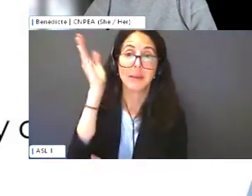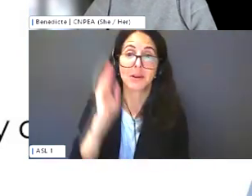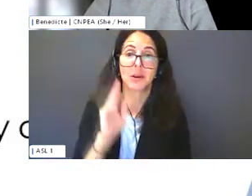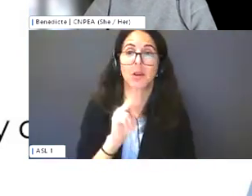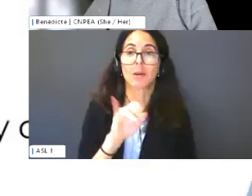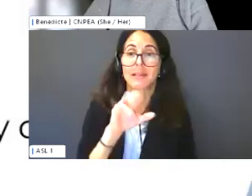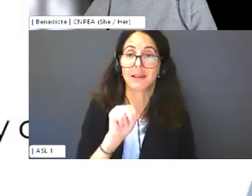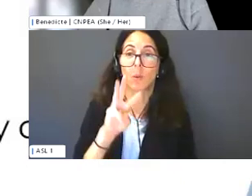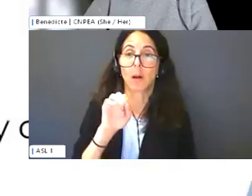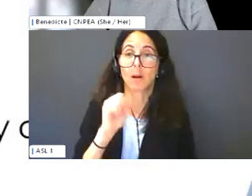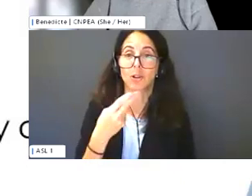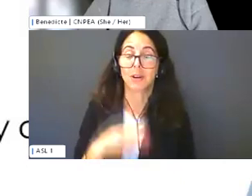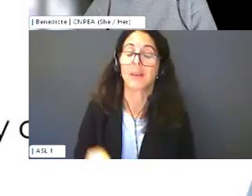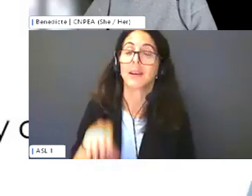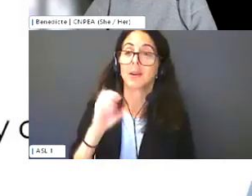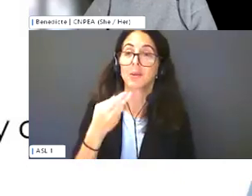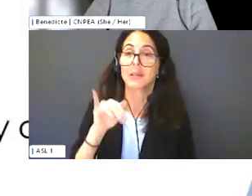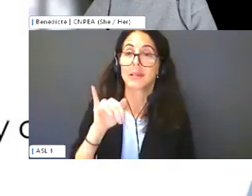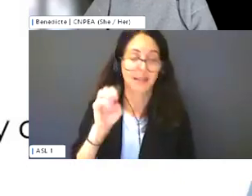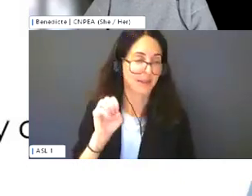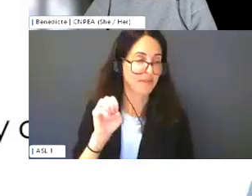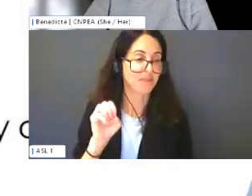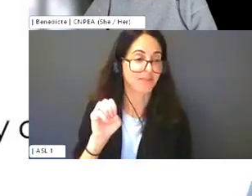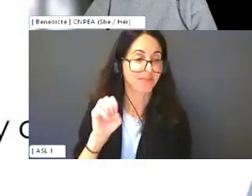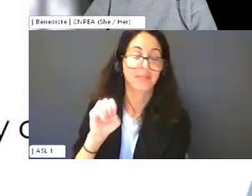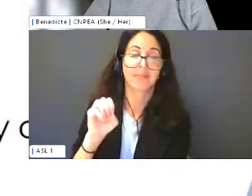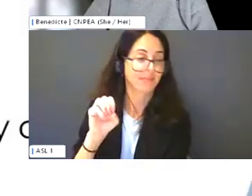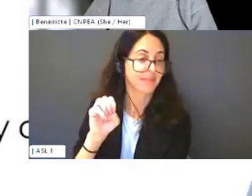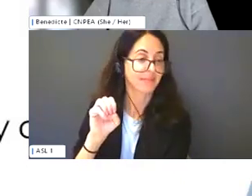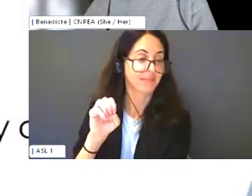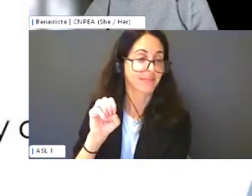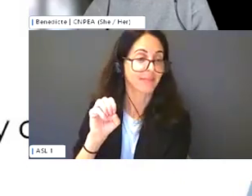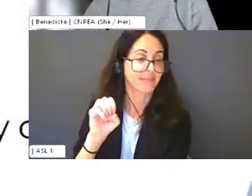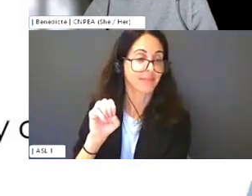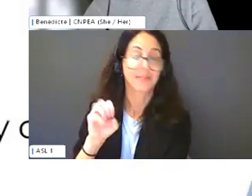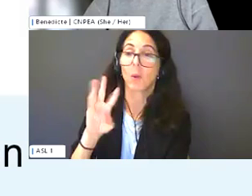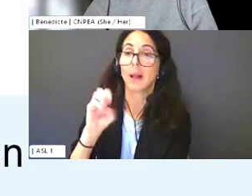and Kirsten Rogers, joining us to provide this session today.